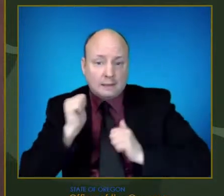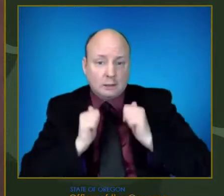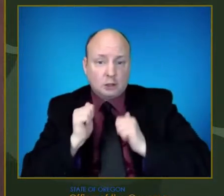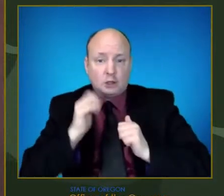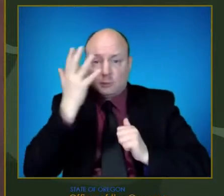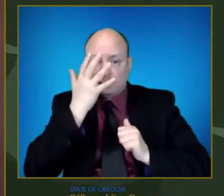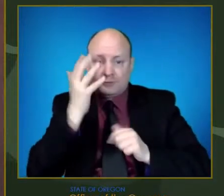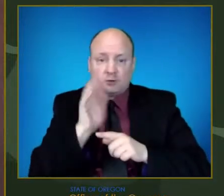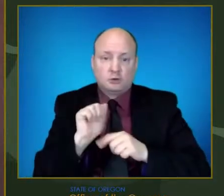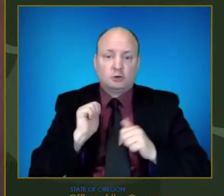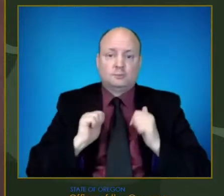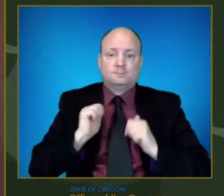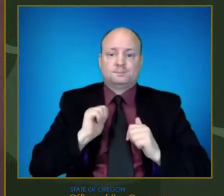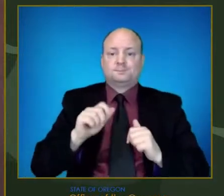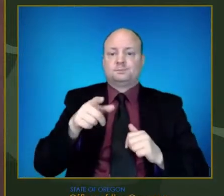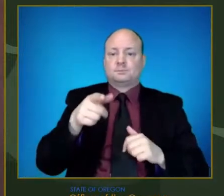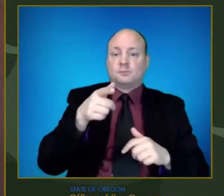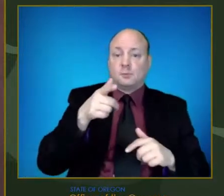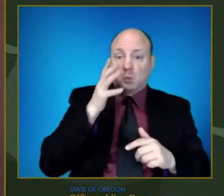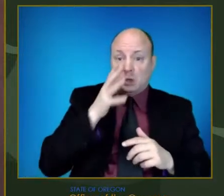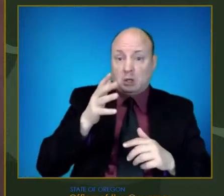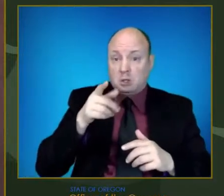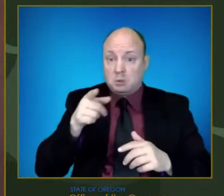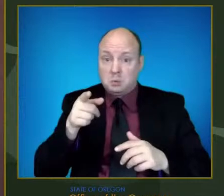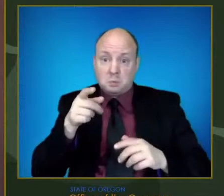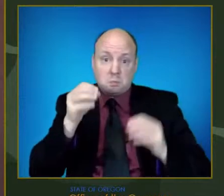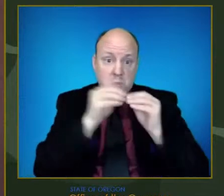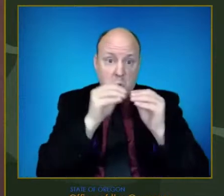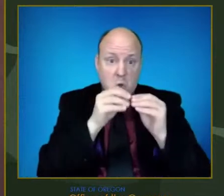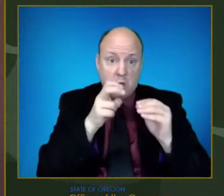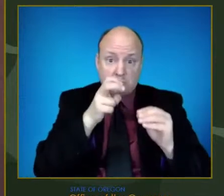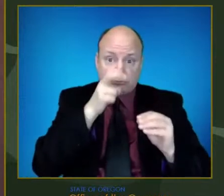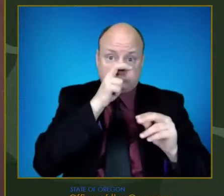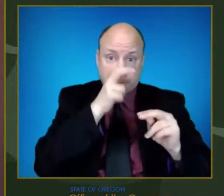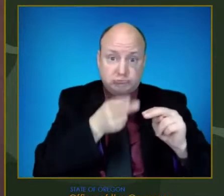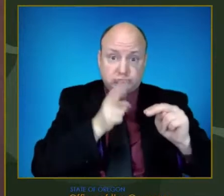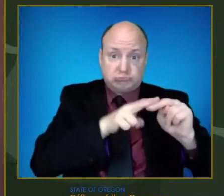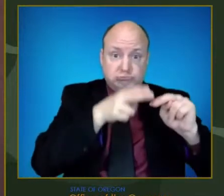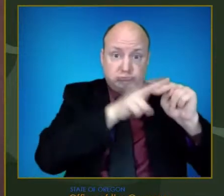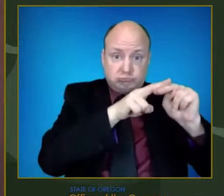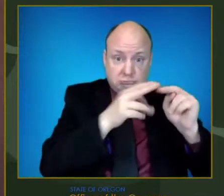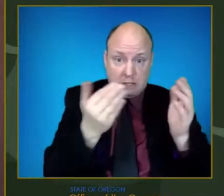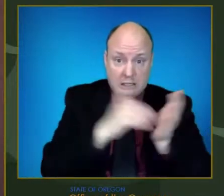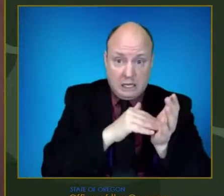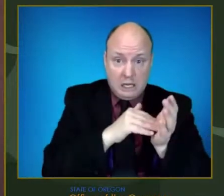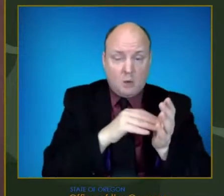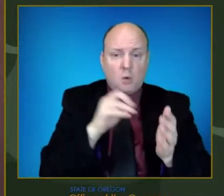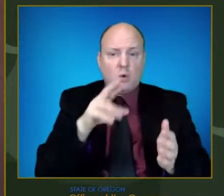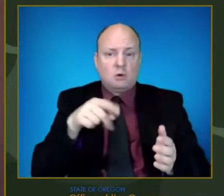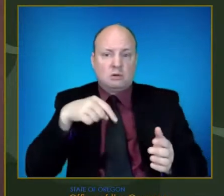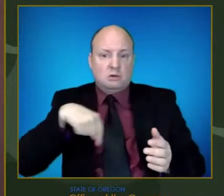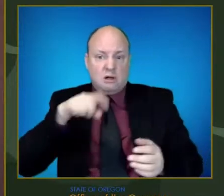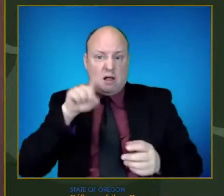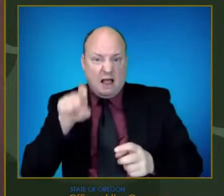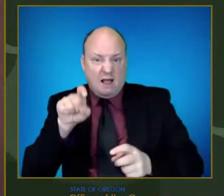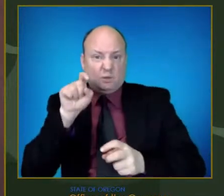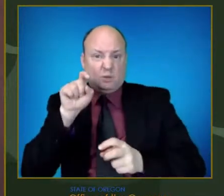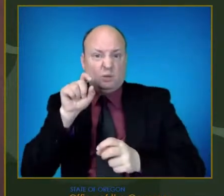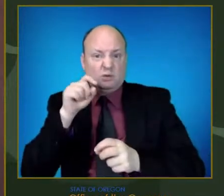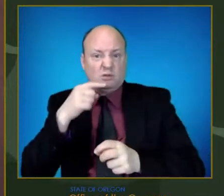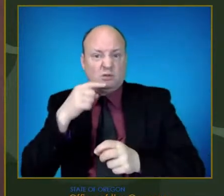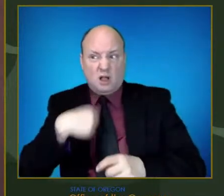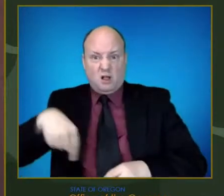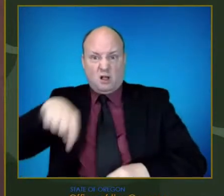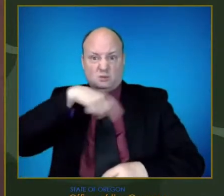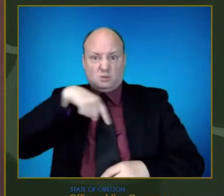restrictions, given what you said, that we need to hang on and hold tight and work hard because we're in the last few months of this pandemic? Maybe.